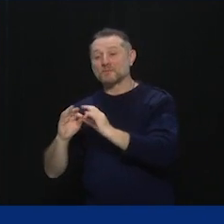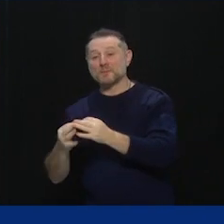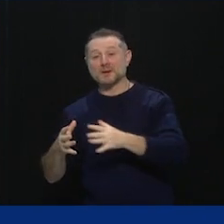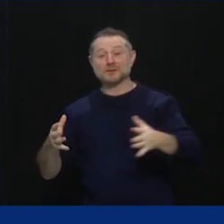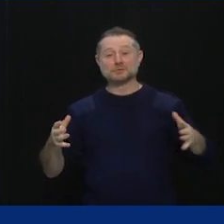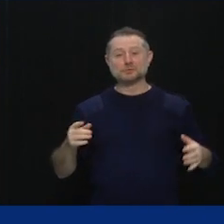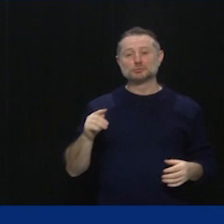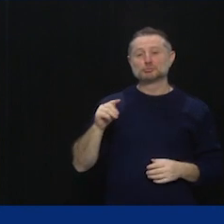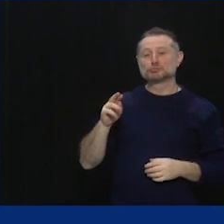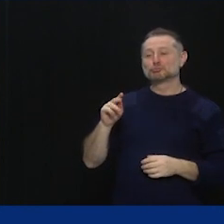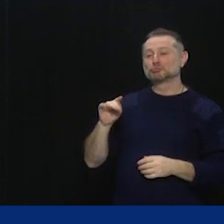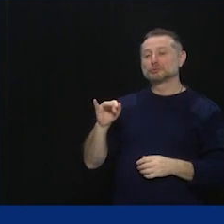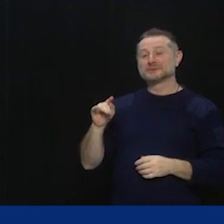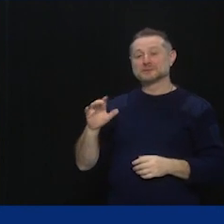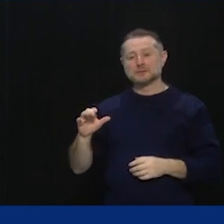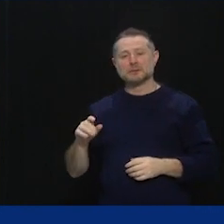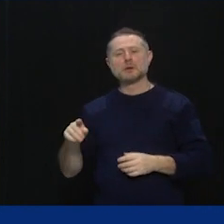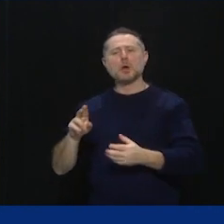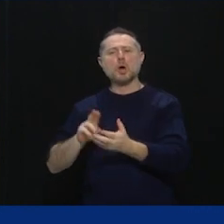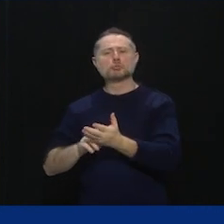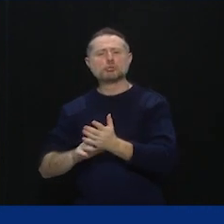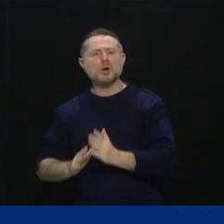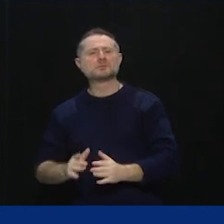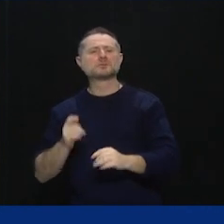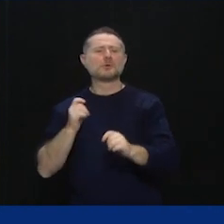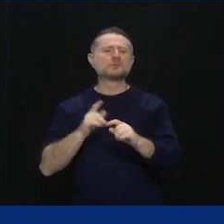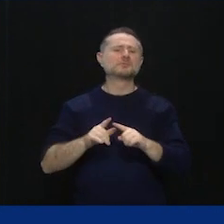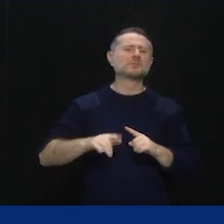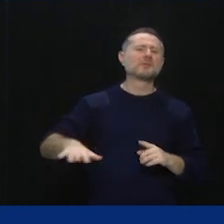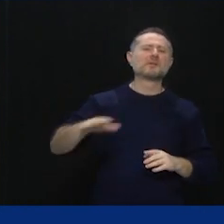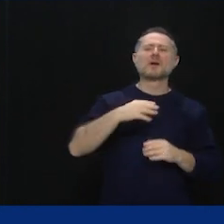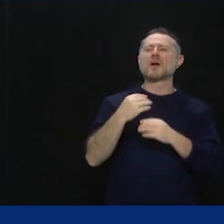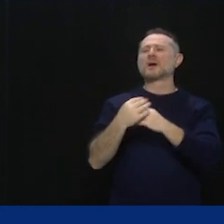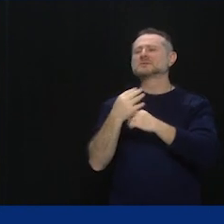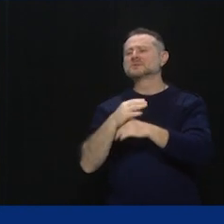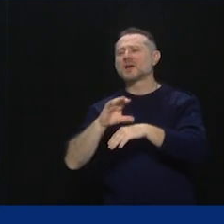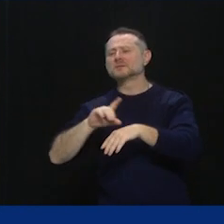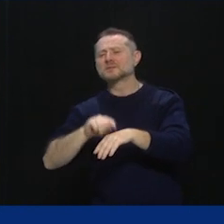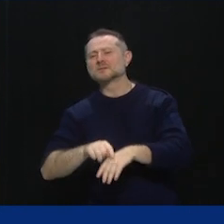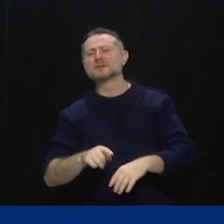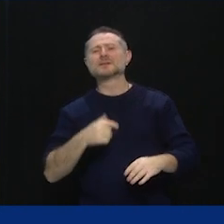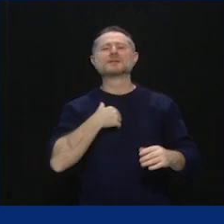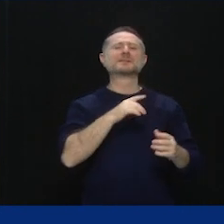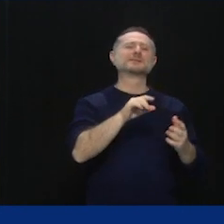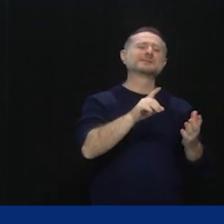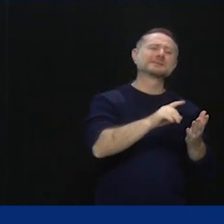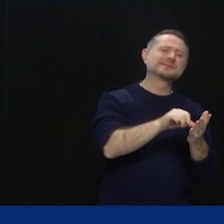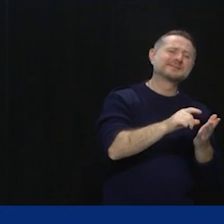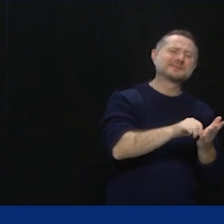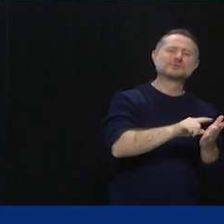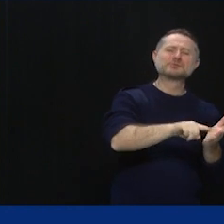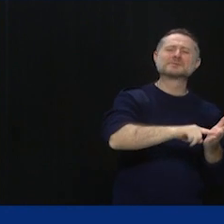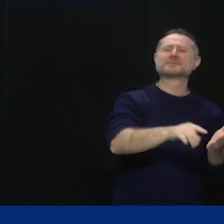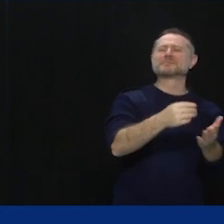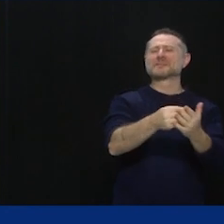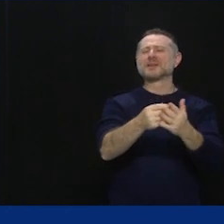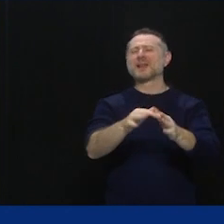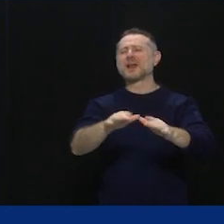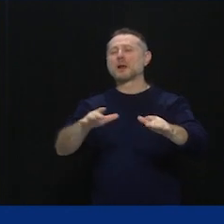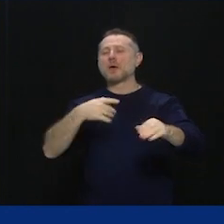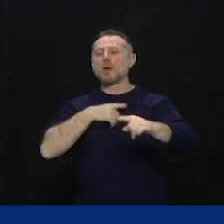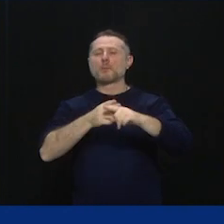our consultants, our designers. I can't name all of them here today, but I'm going to name a few of the companies. I mean, we have Niles